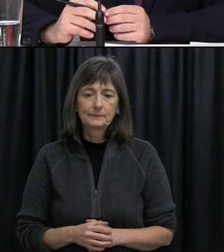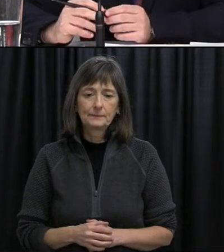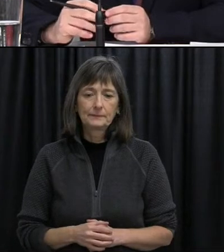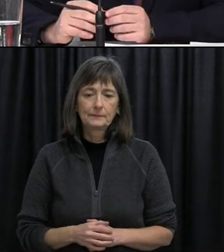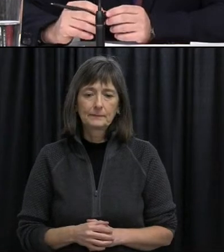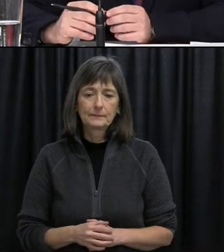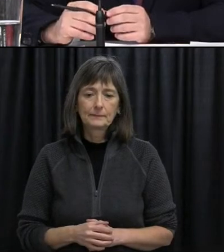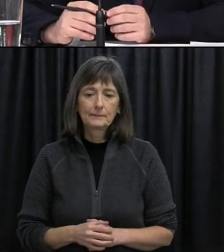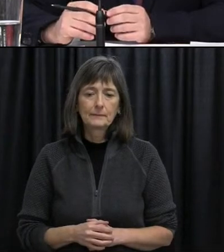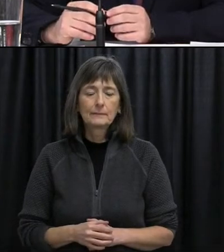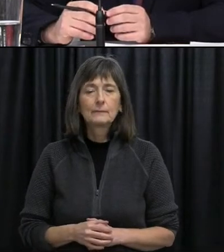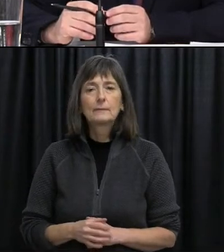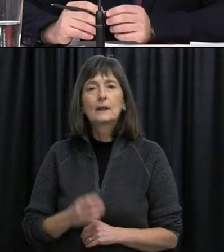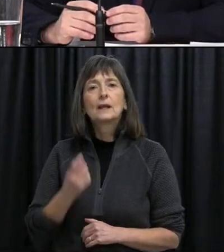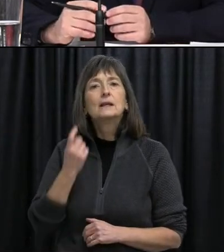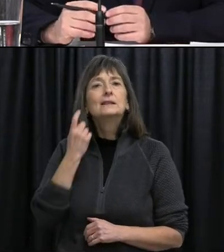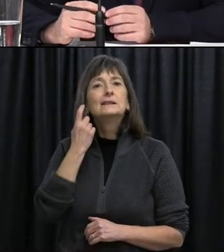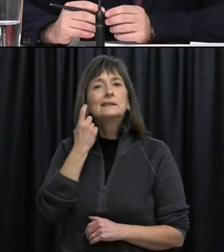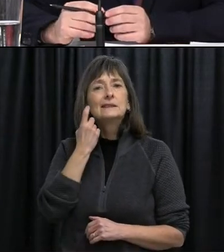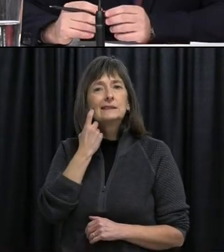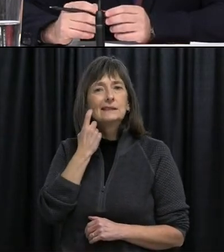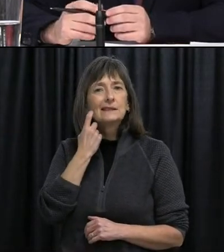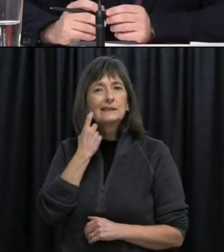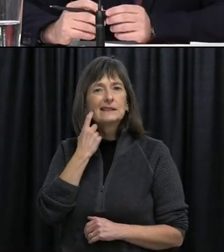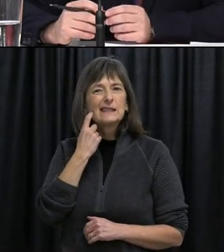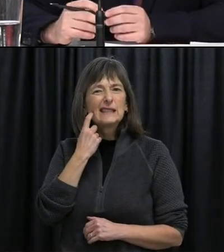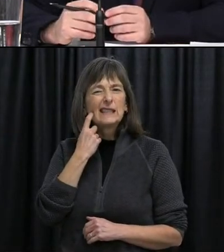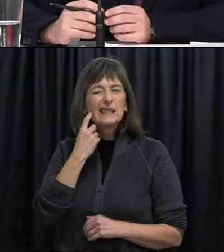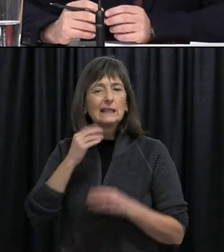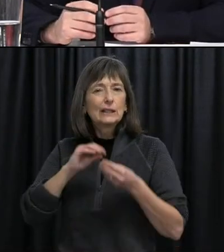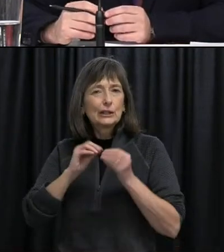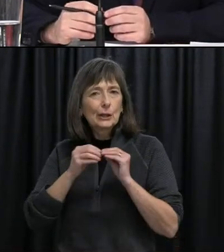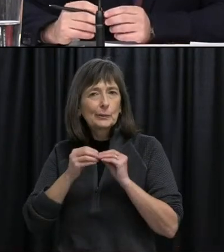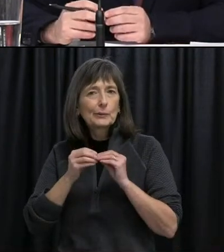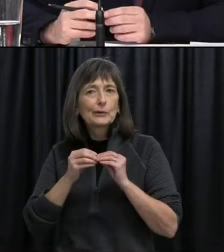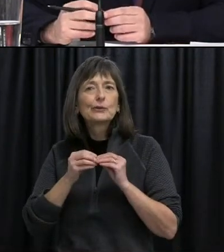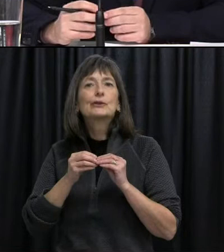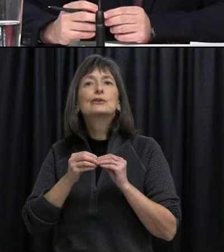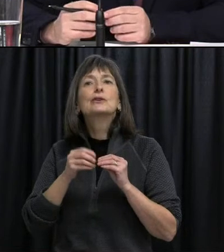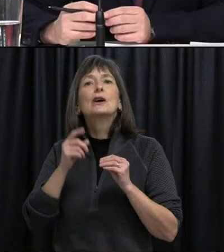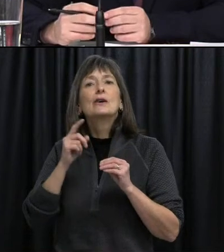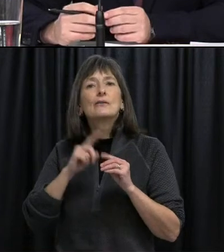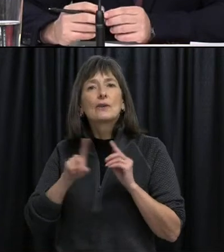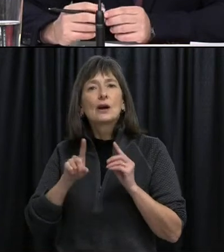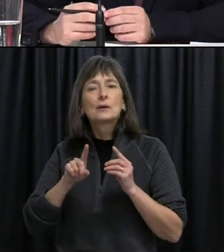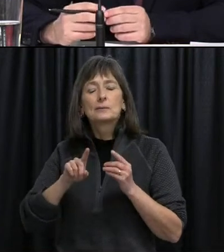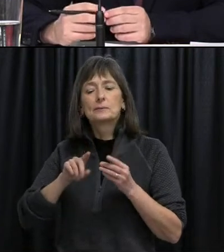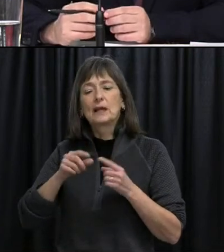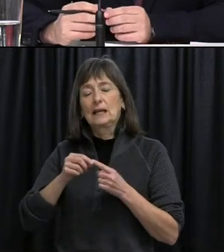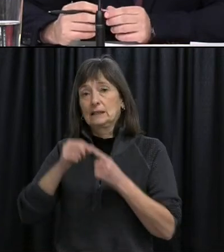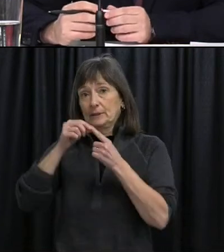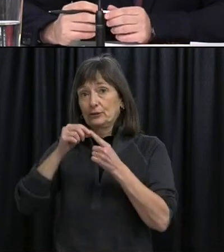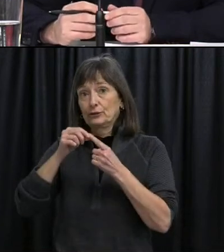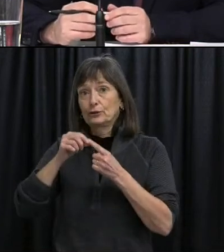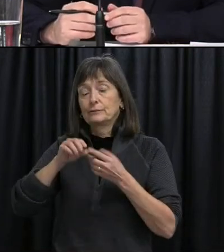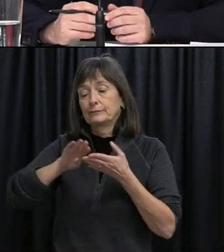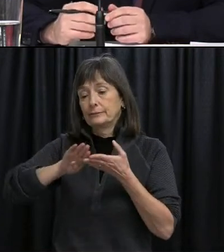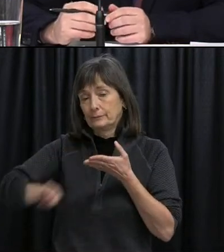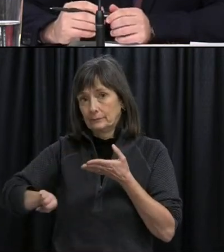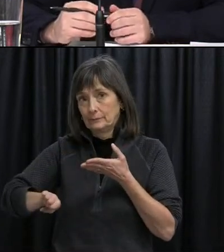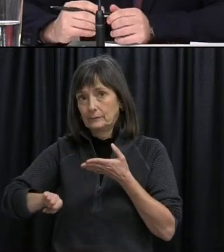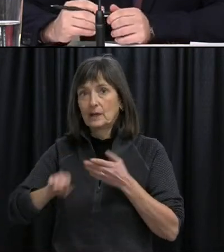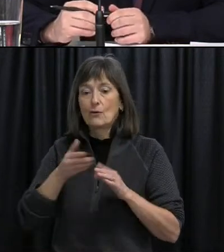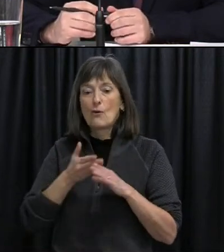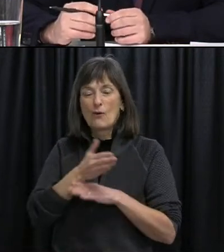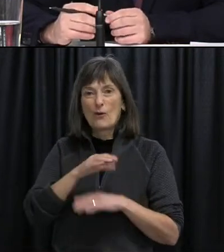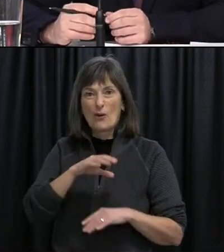Thank you. We've seen the most recent numbers for exemption requests and approvals, and while the numbers for both over the holidays aren't particularly substantial, we're seeing more